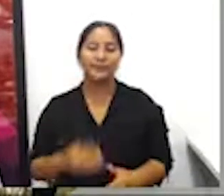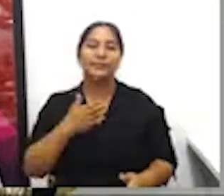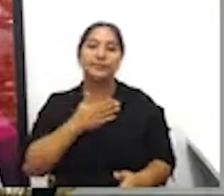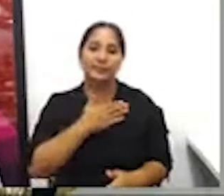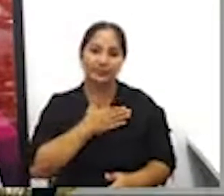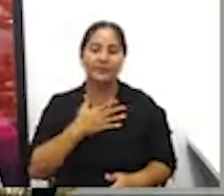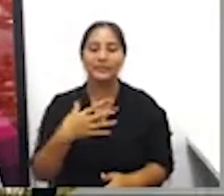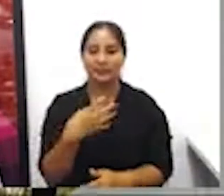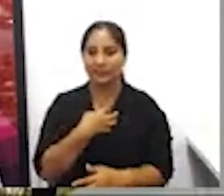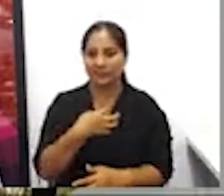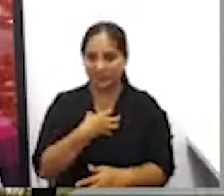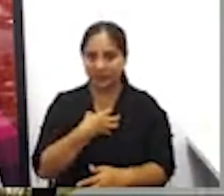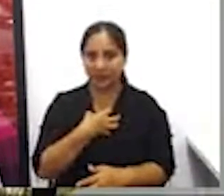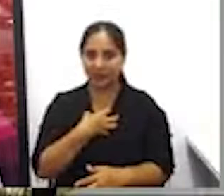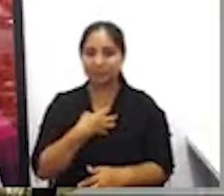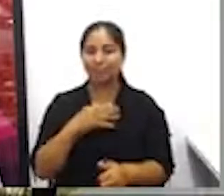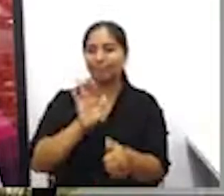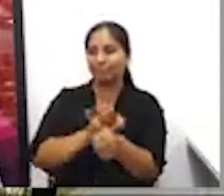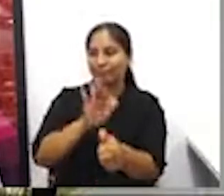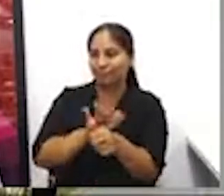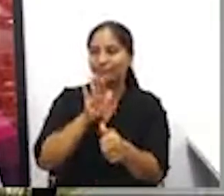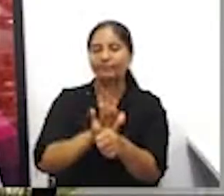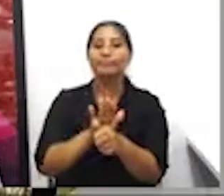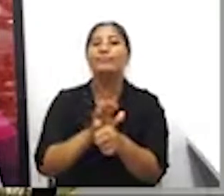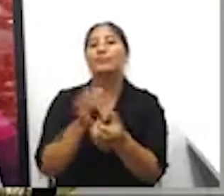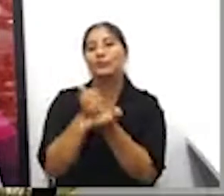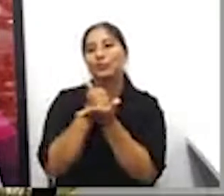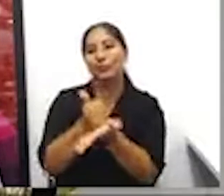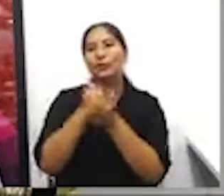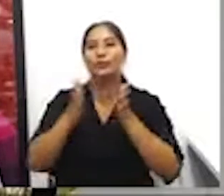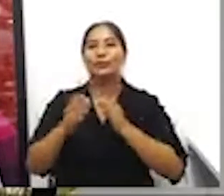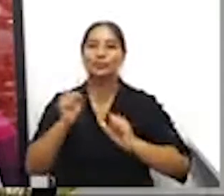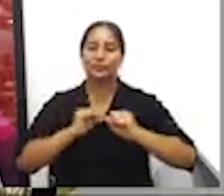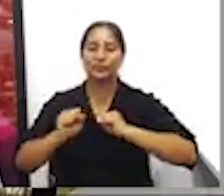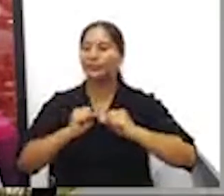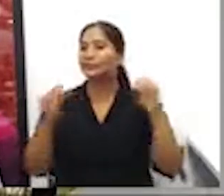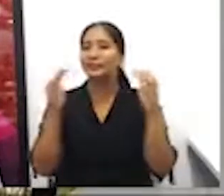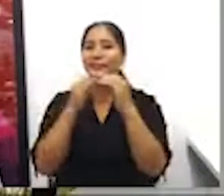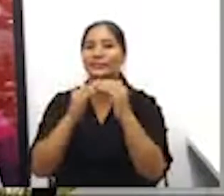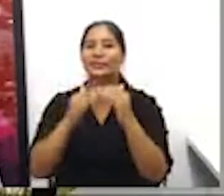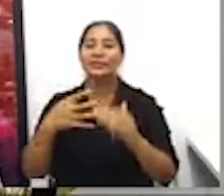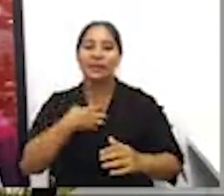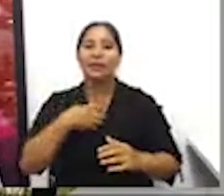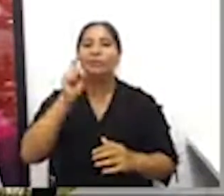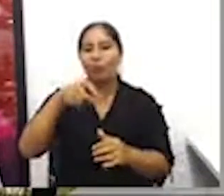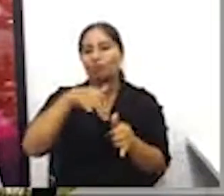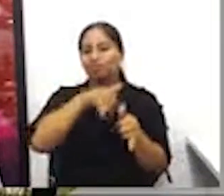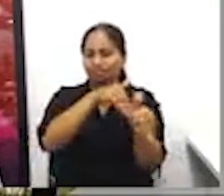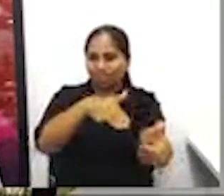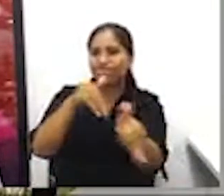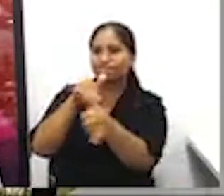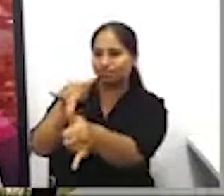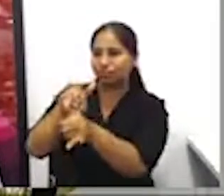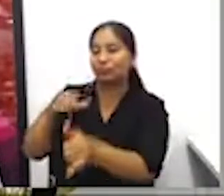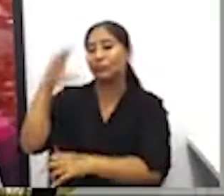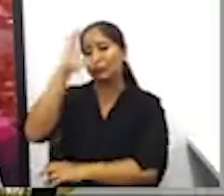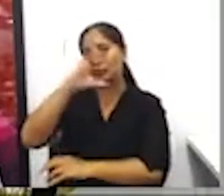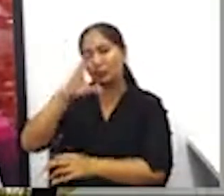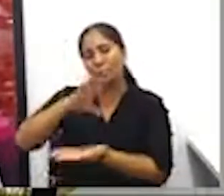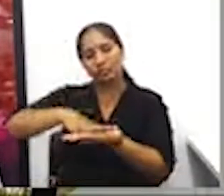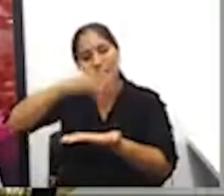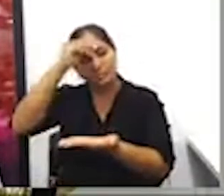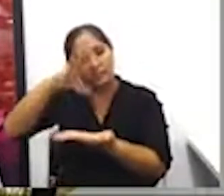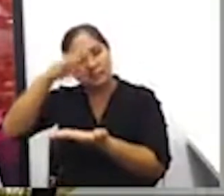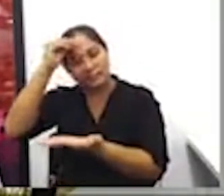there and experience the world and gather as many experiences as possible. No? So that's our questions to you